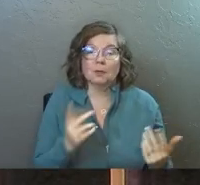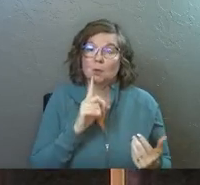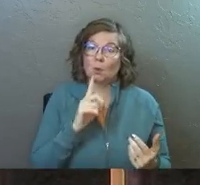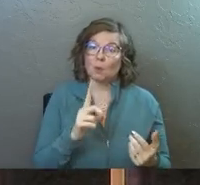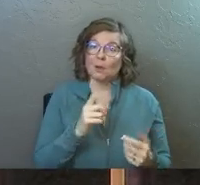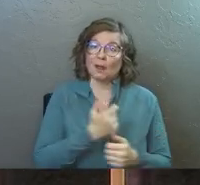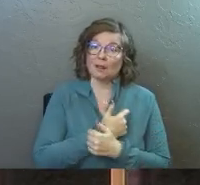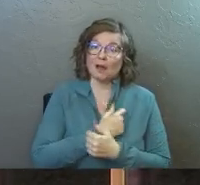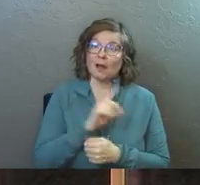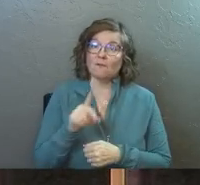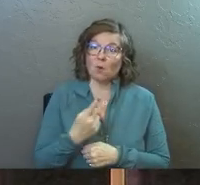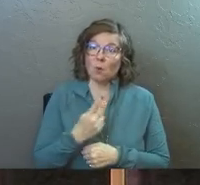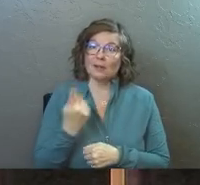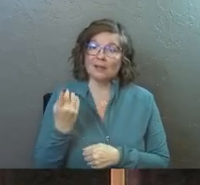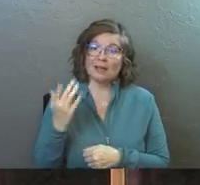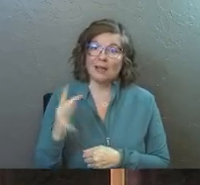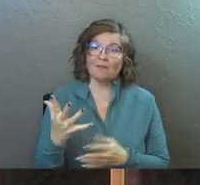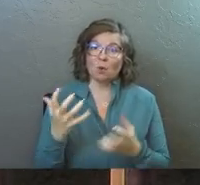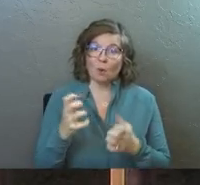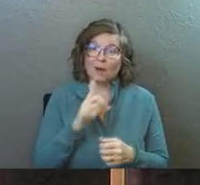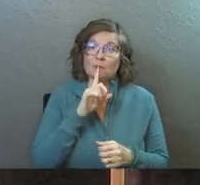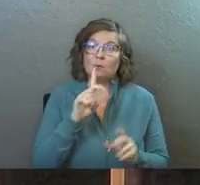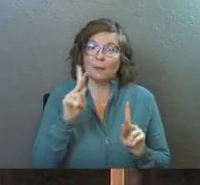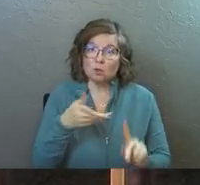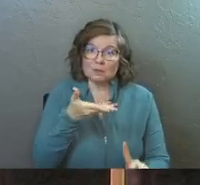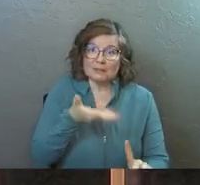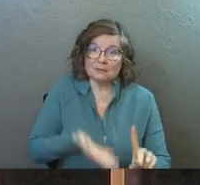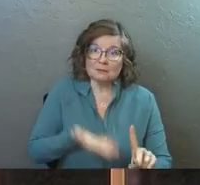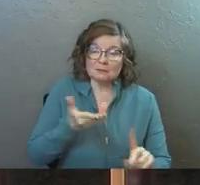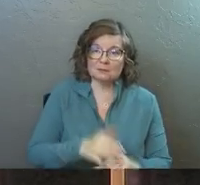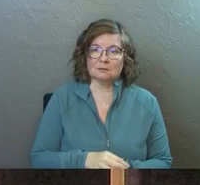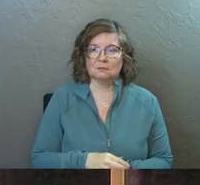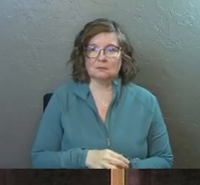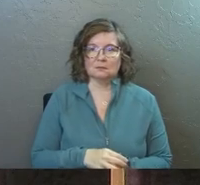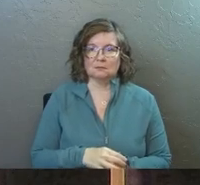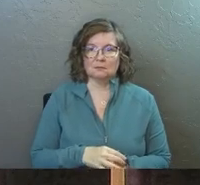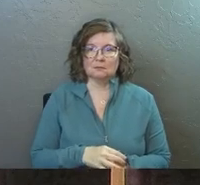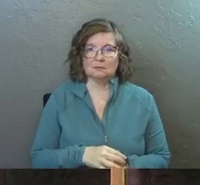Because real love only ever wants the real person.